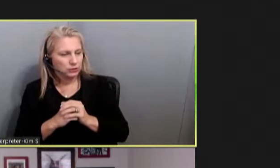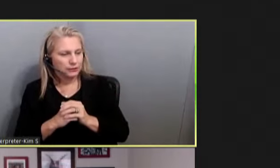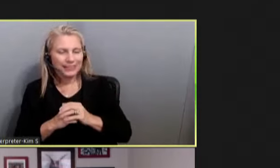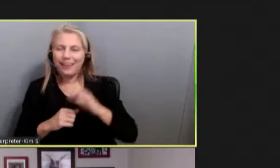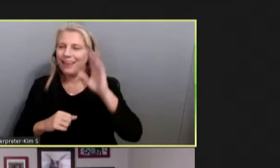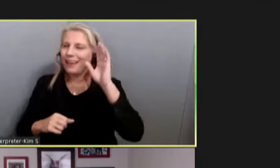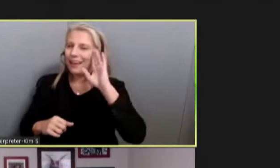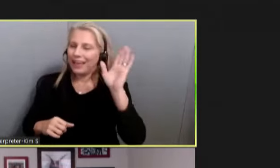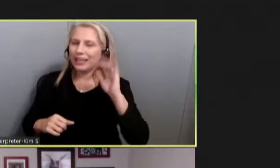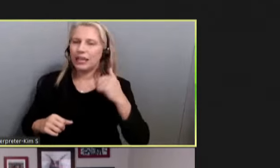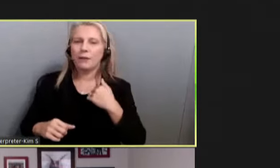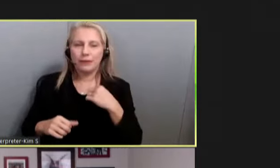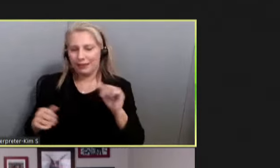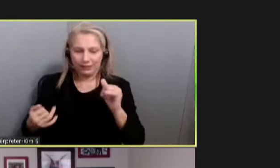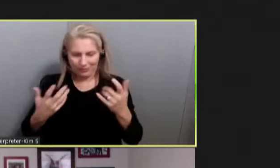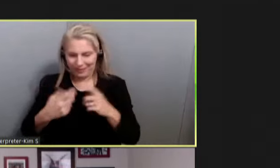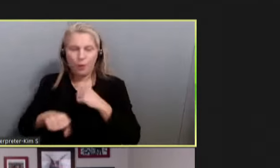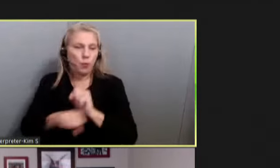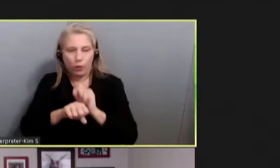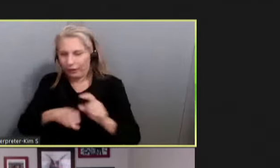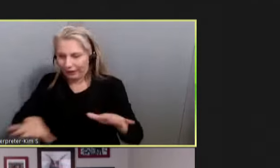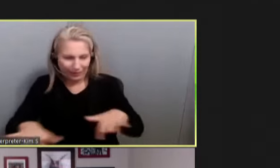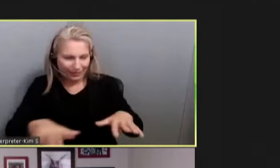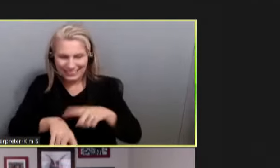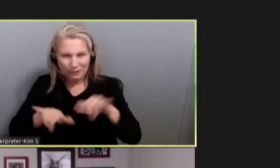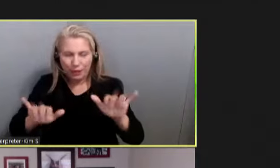Hi there. Sorry, I got to get situated. I'm working on a few things.